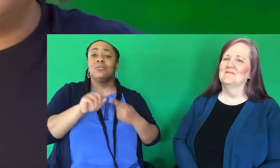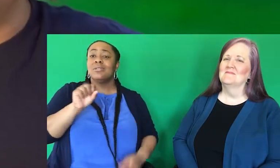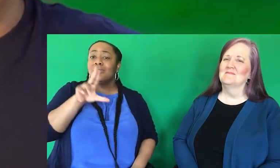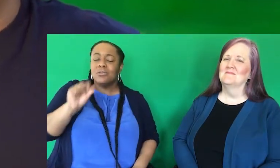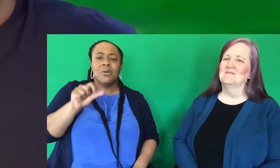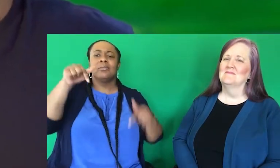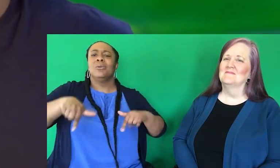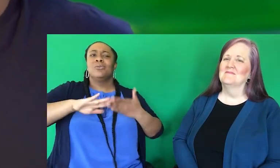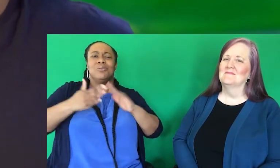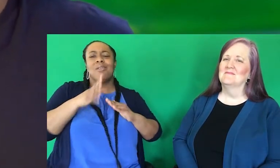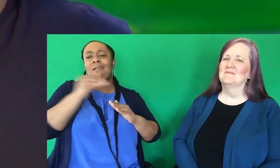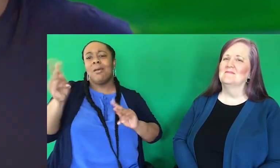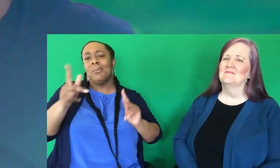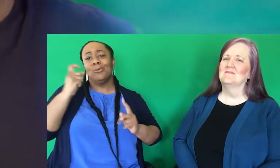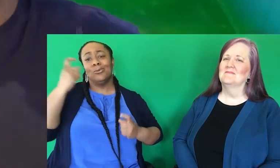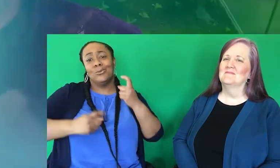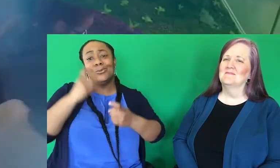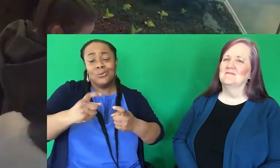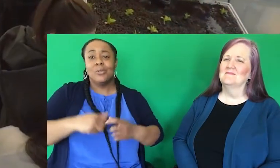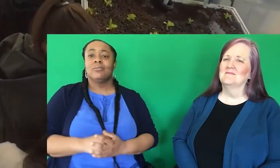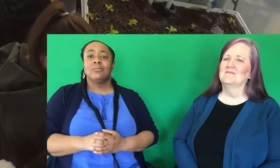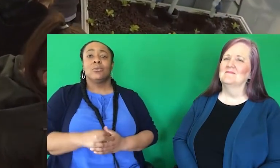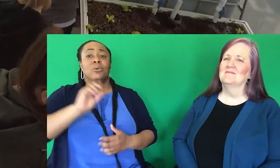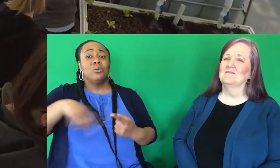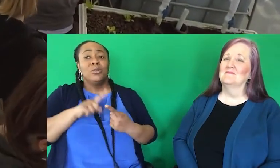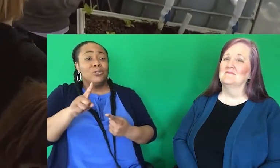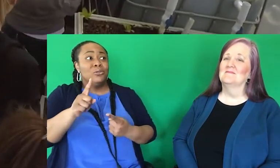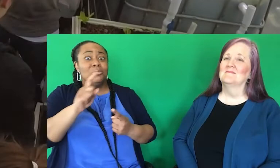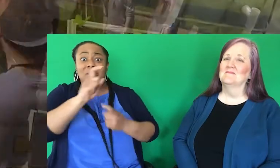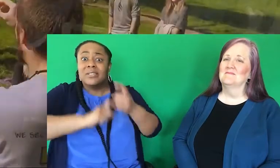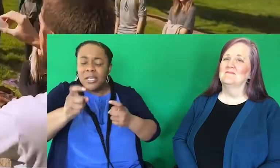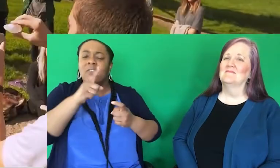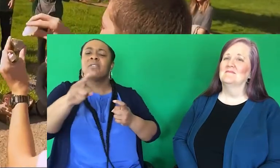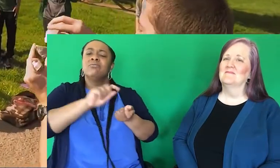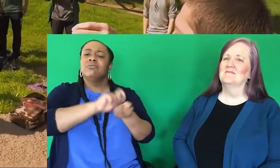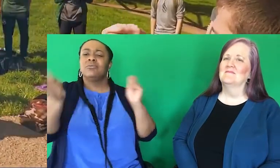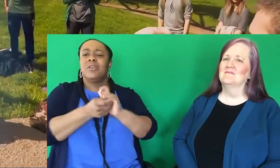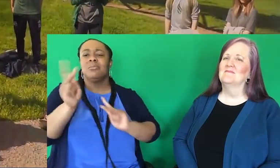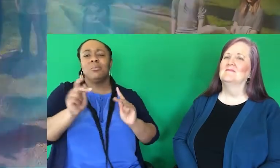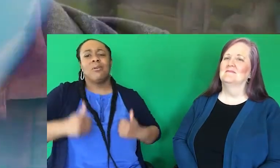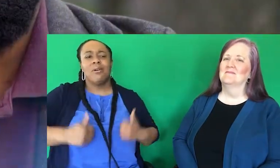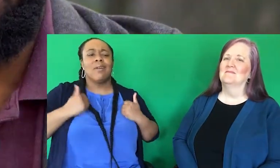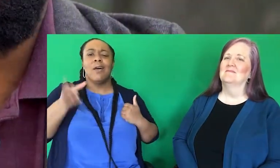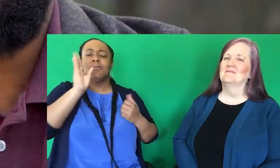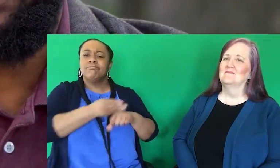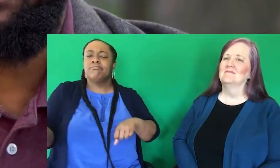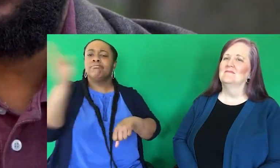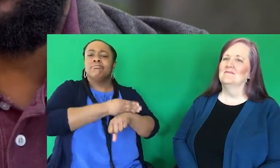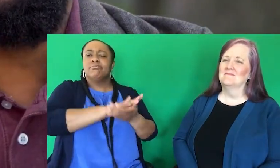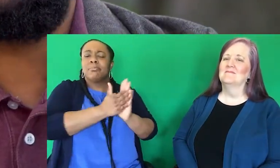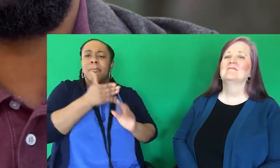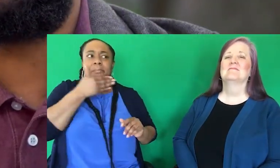with the thanks to Sacramento State, the community, and its donors. When you're giving, when you're investing, what you're doing is you're changing people's lives for the